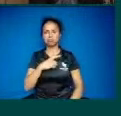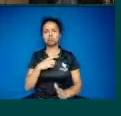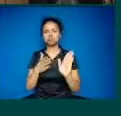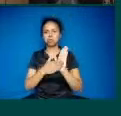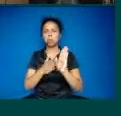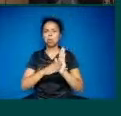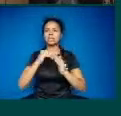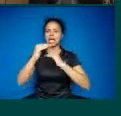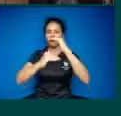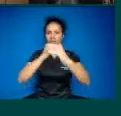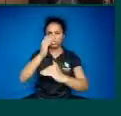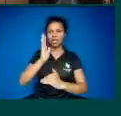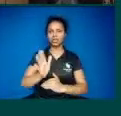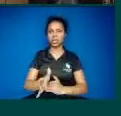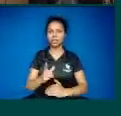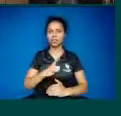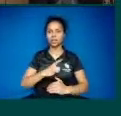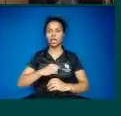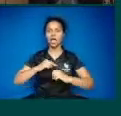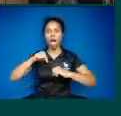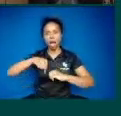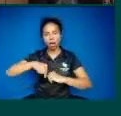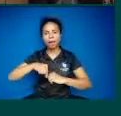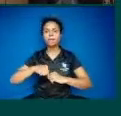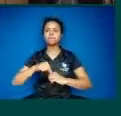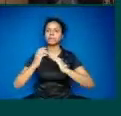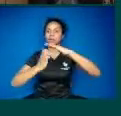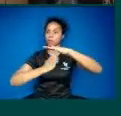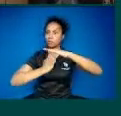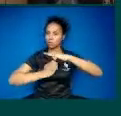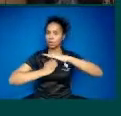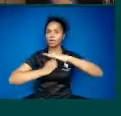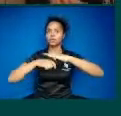entrepreneurs that already have projects with us,